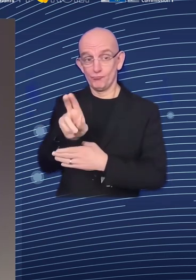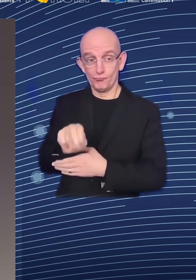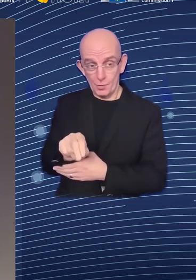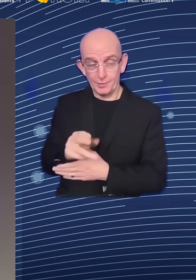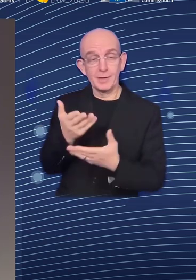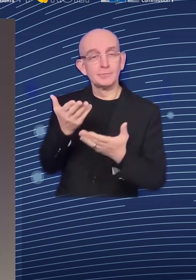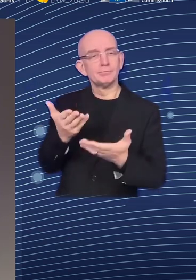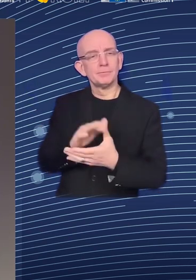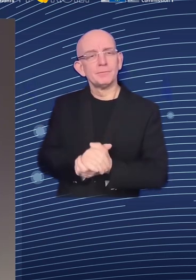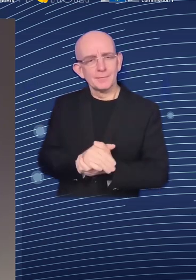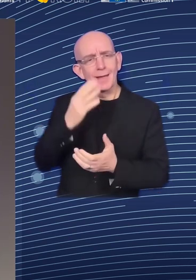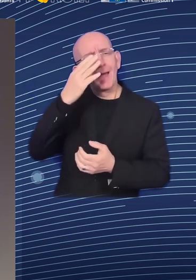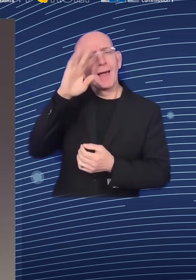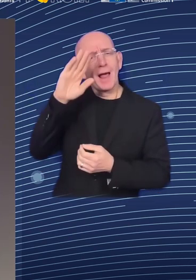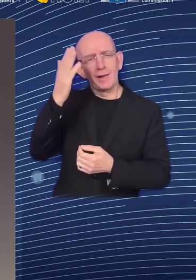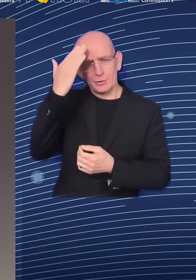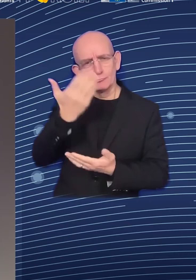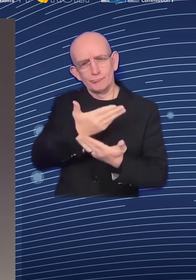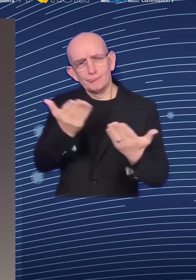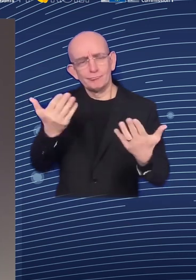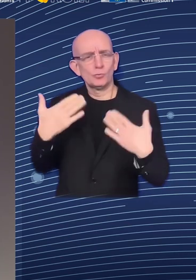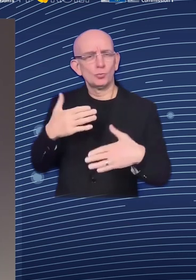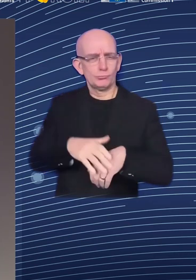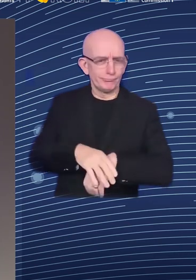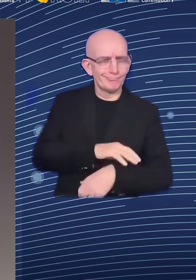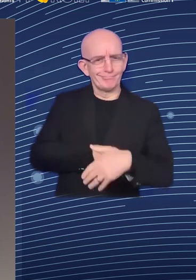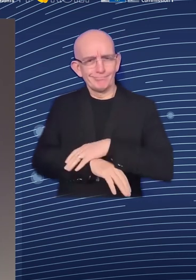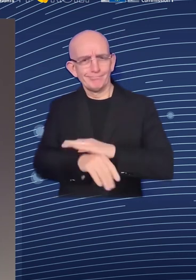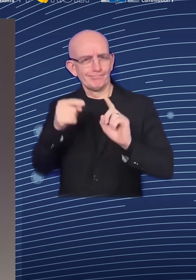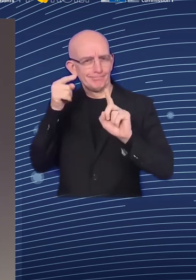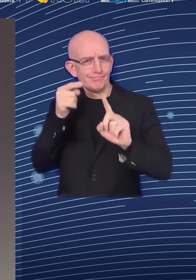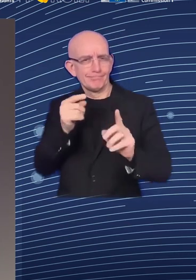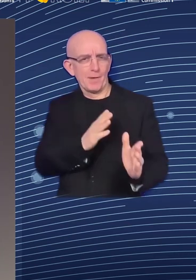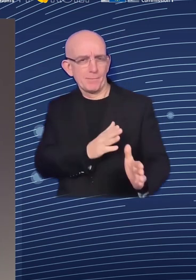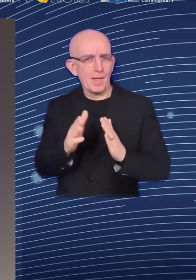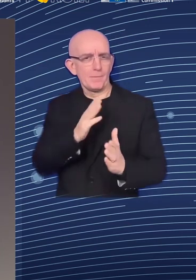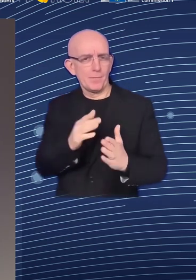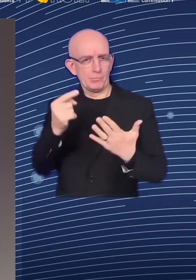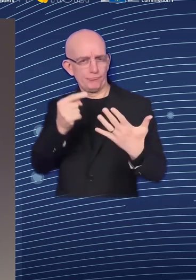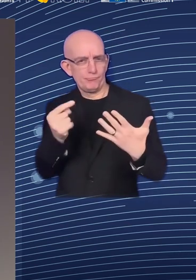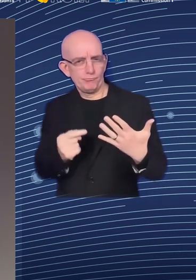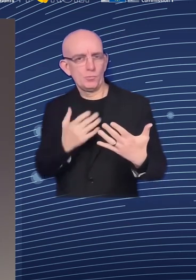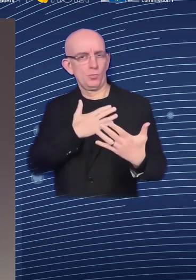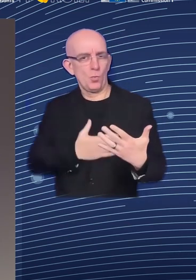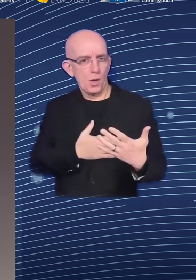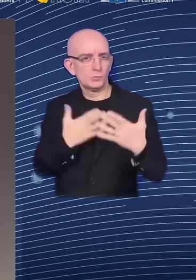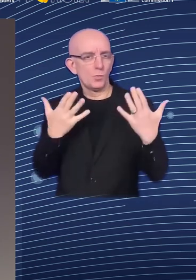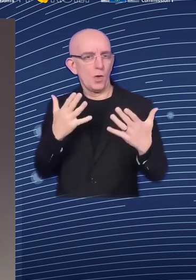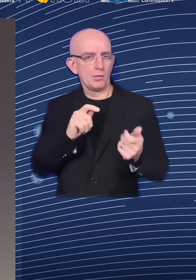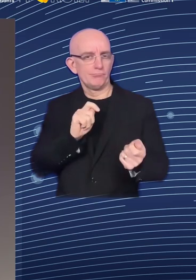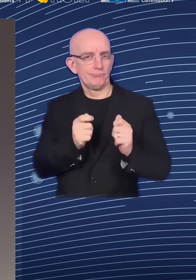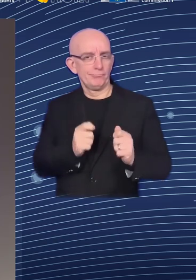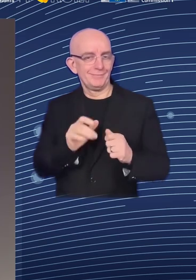Digital Economy and Society Index when it comes to human capital, and it's one of the top performers. I've got all the figures in front of me.